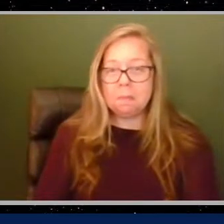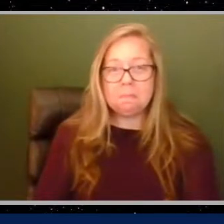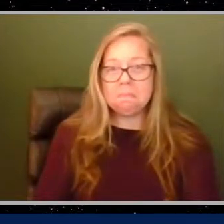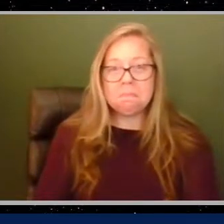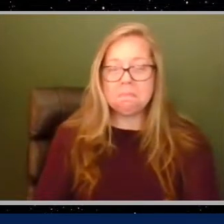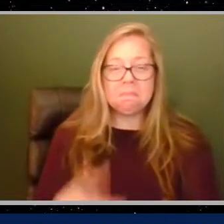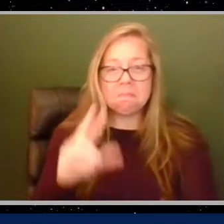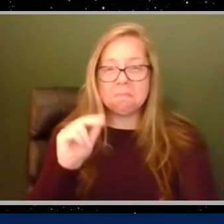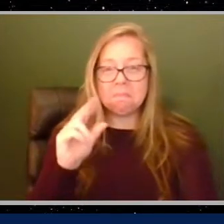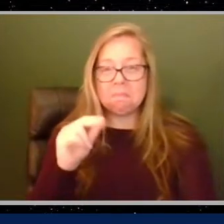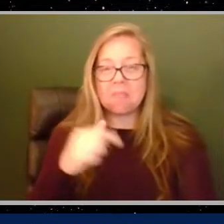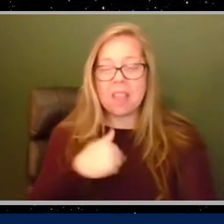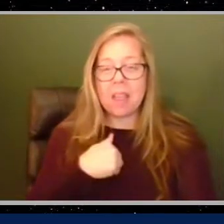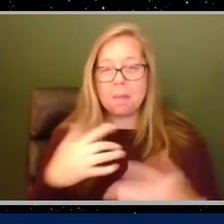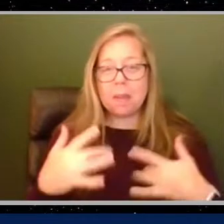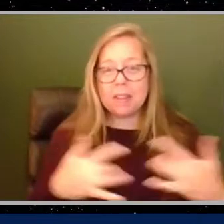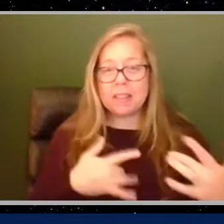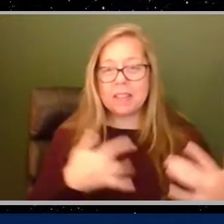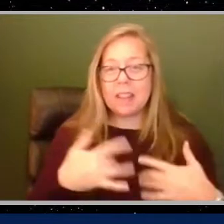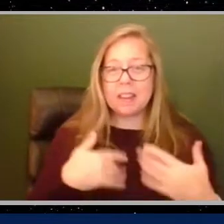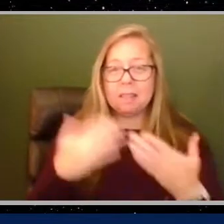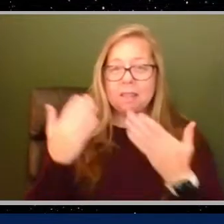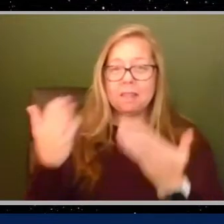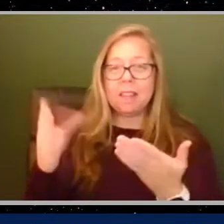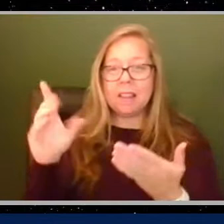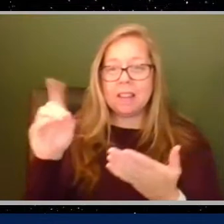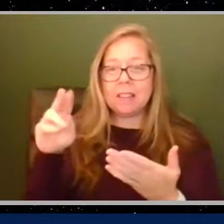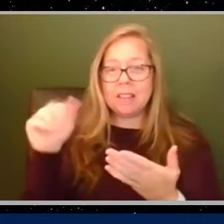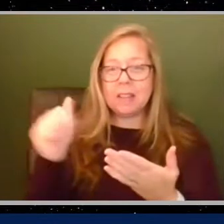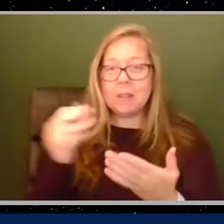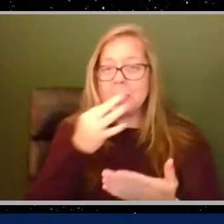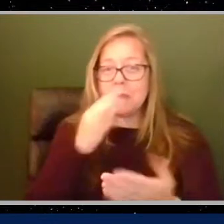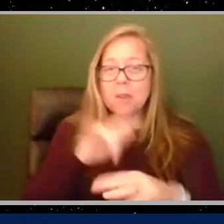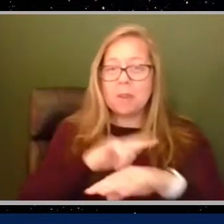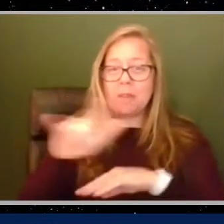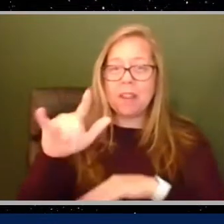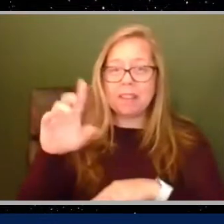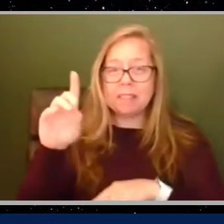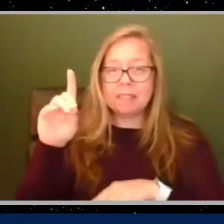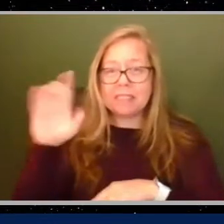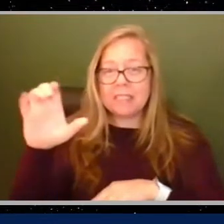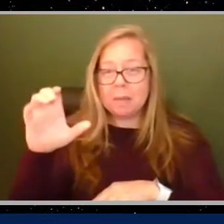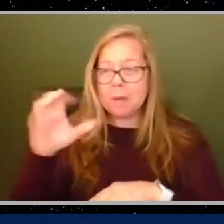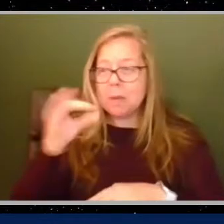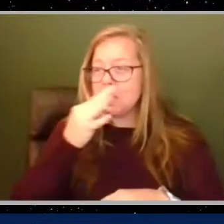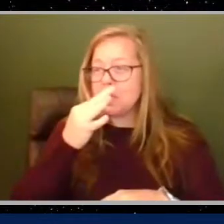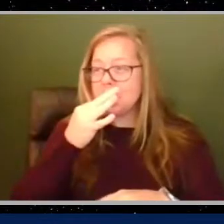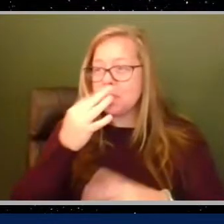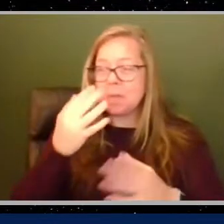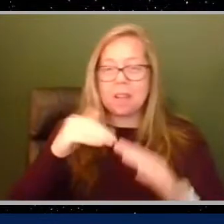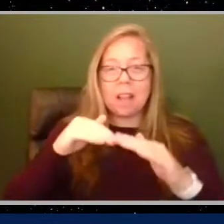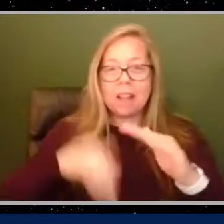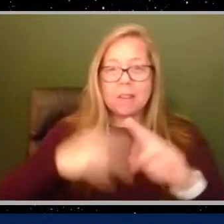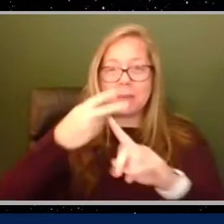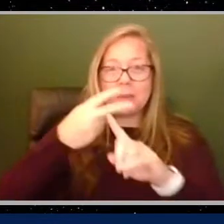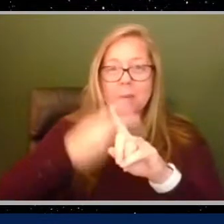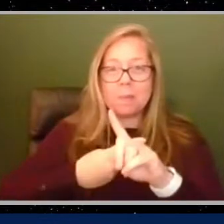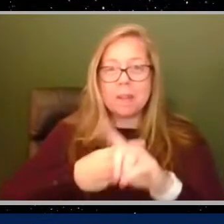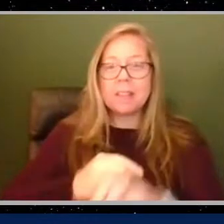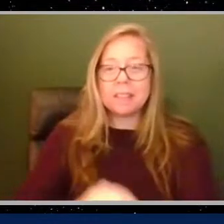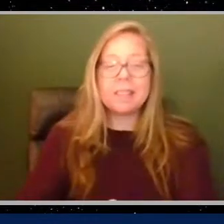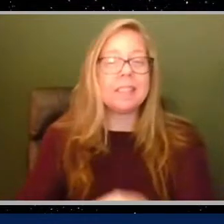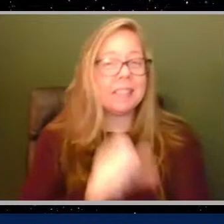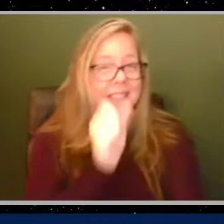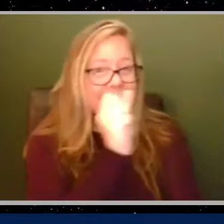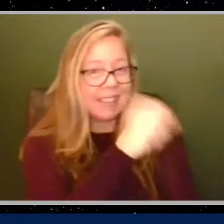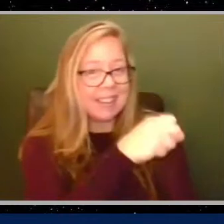No, I'm just excited for Dina to have her flight in a month and a half. Less than 2 months. Yeah. Yes. That's